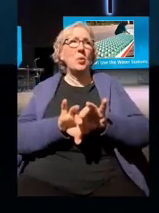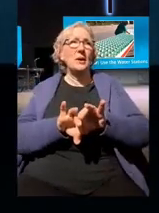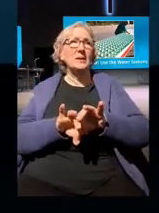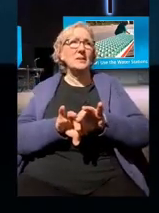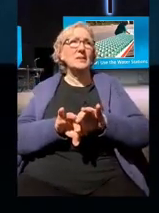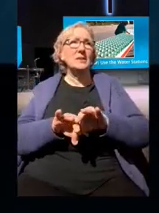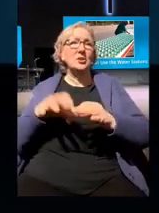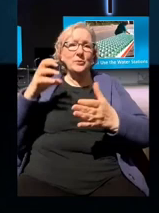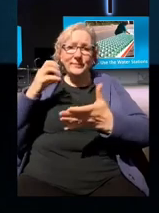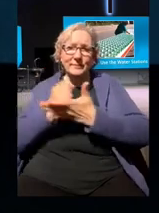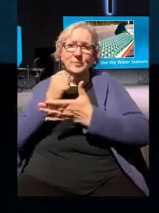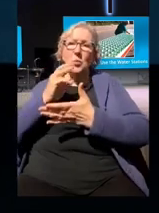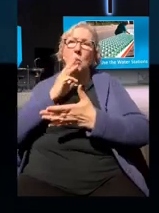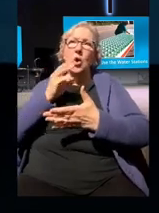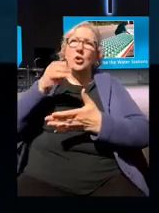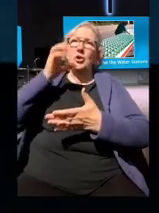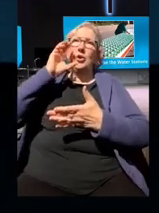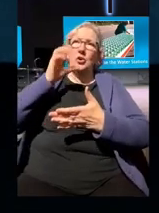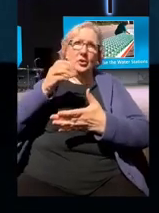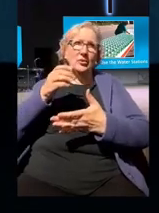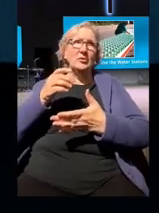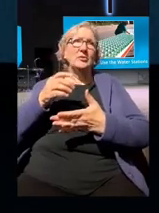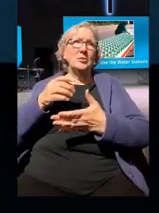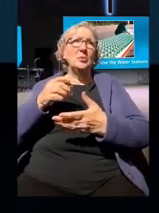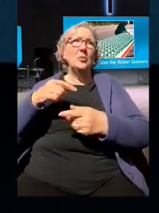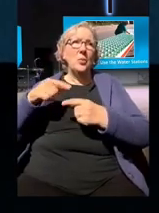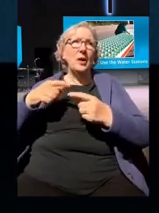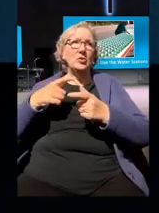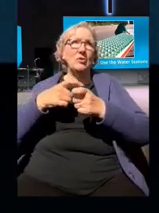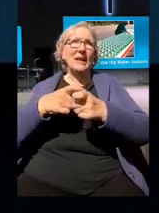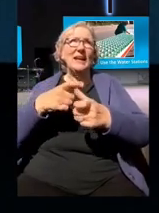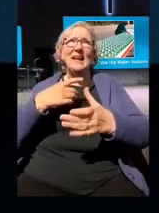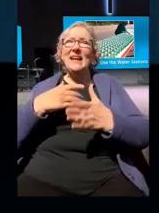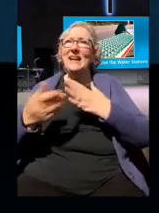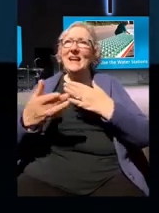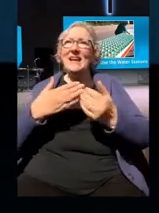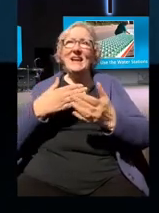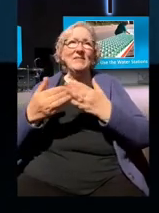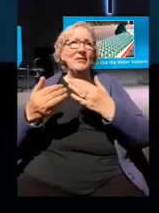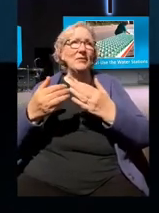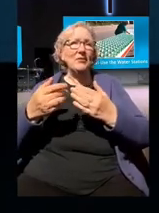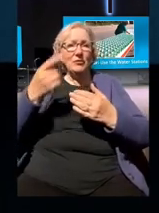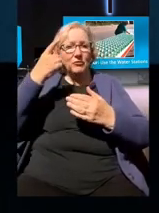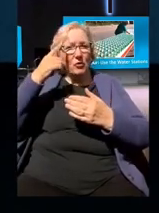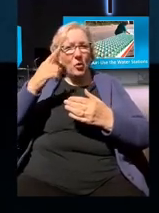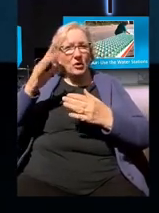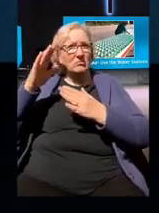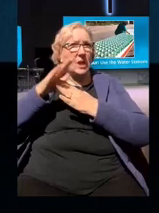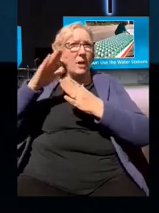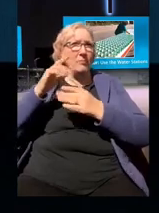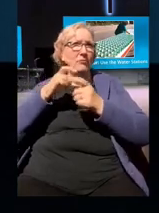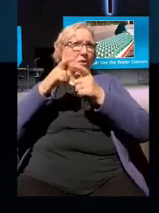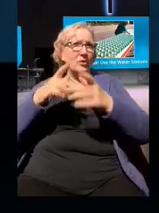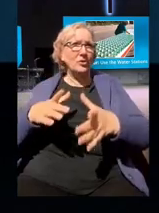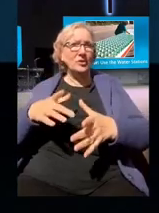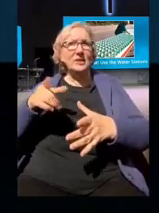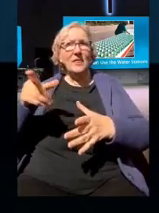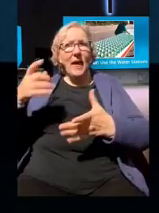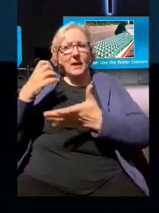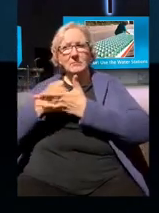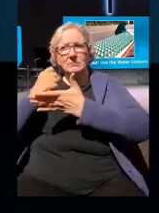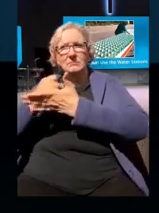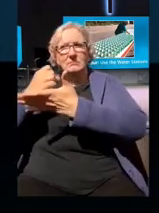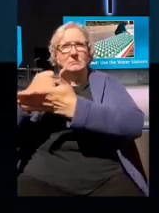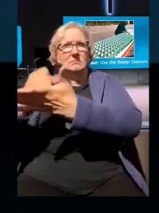get refreshed and replenished when you're running the race. Even if you're those elite runners, they take advantage of those water